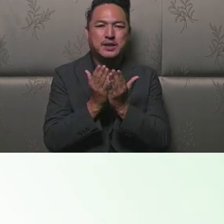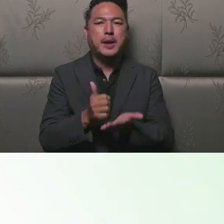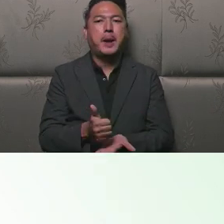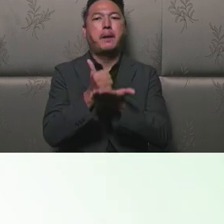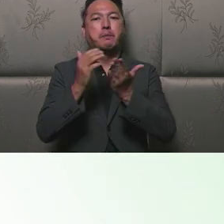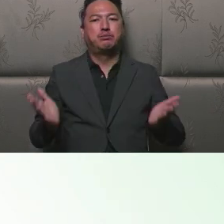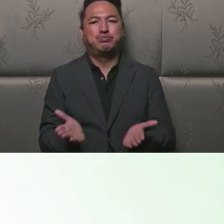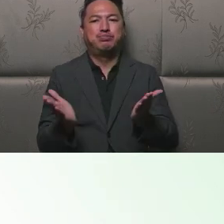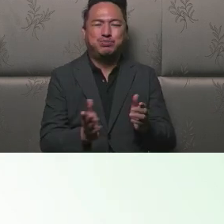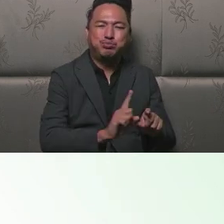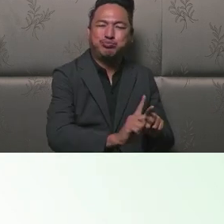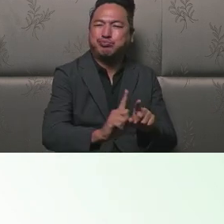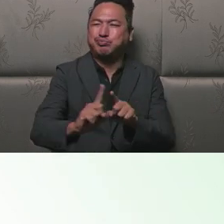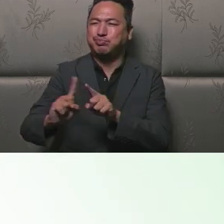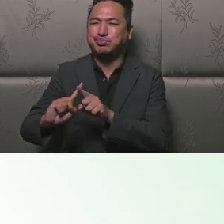all ages.